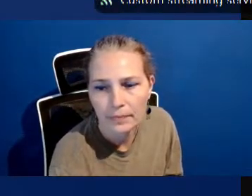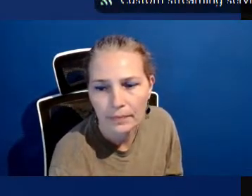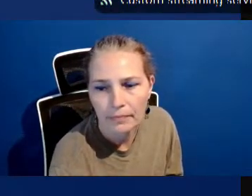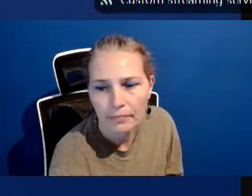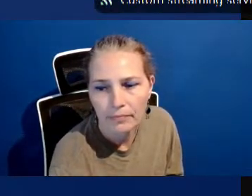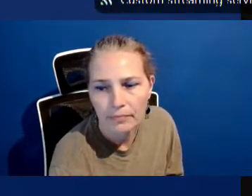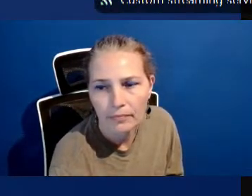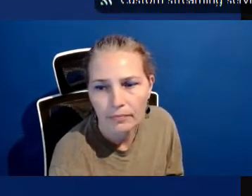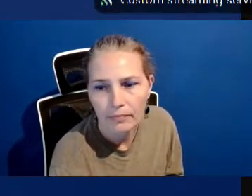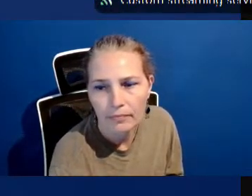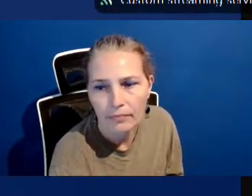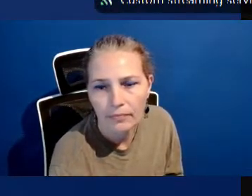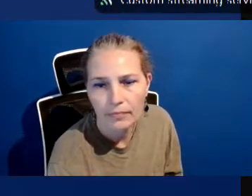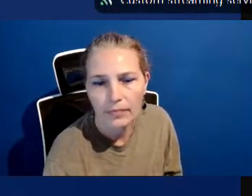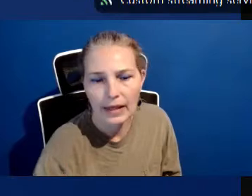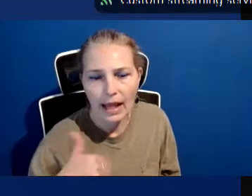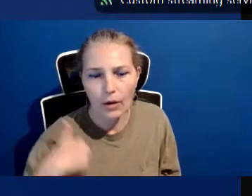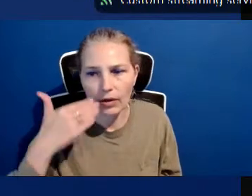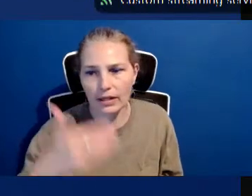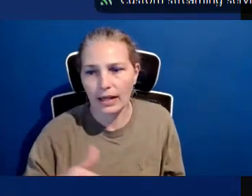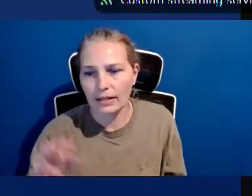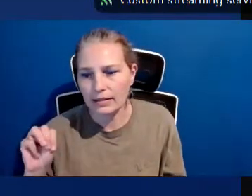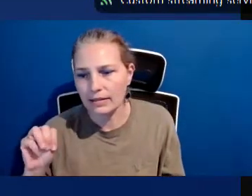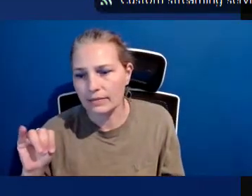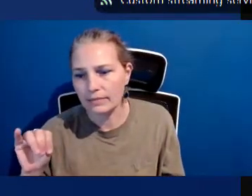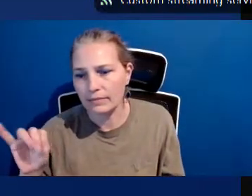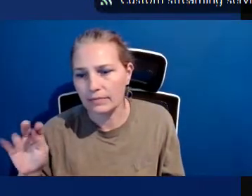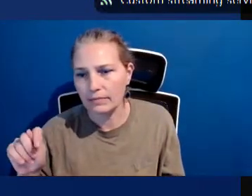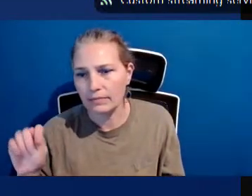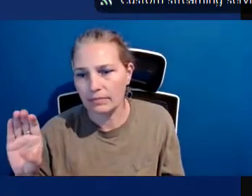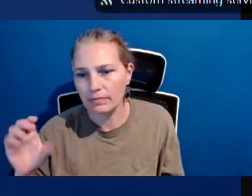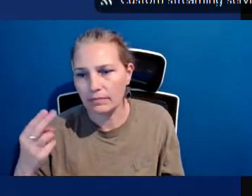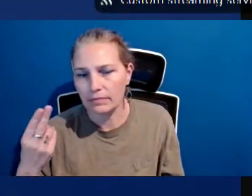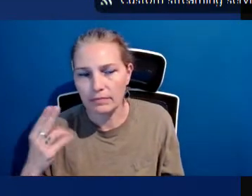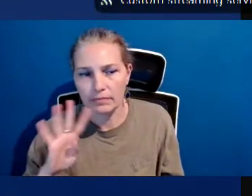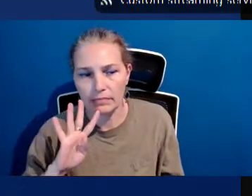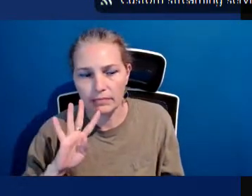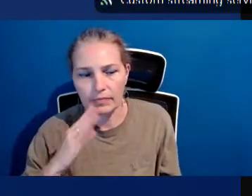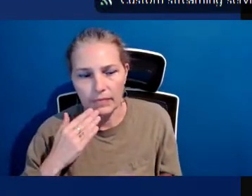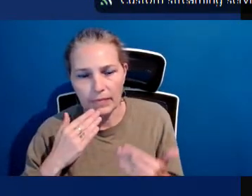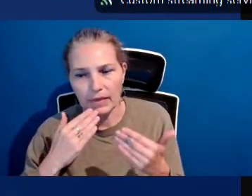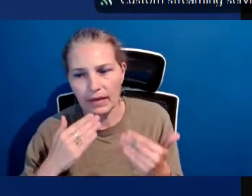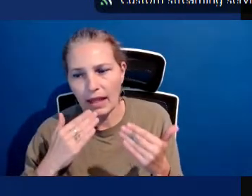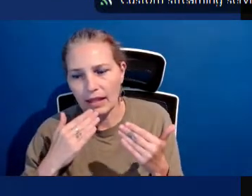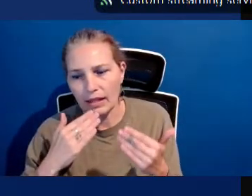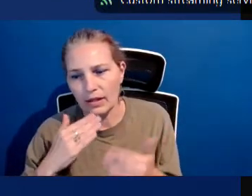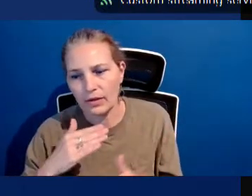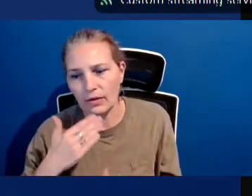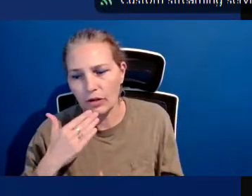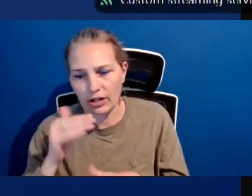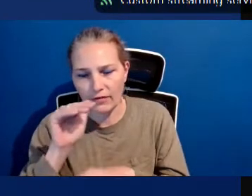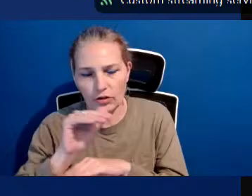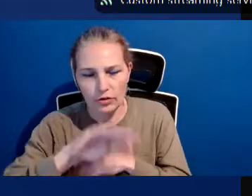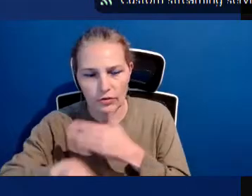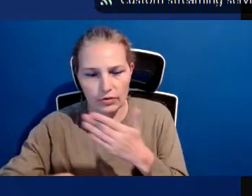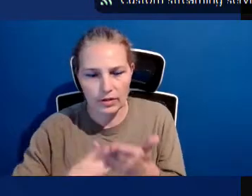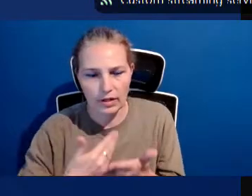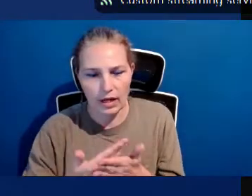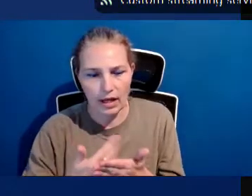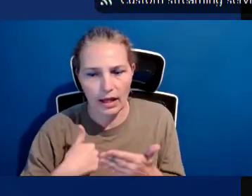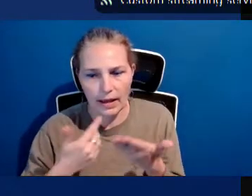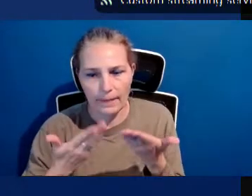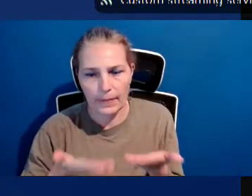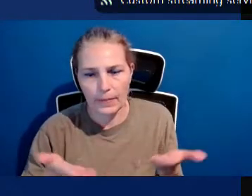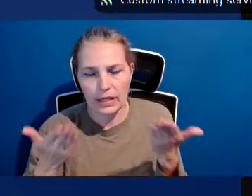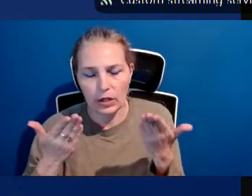All right, kicking it over to Mitch. All right, thank you, Kira. Good afternoon, everybody. I'm here